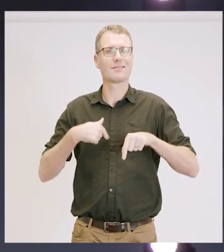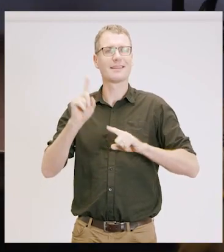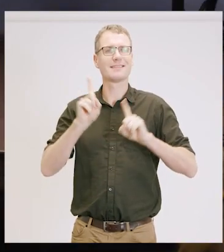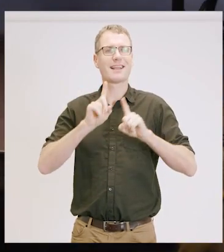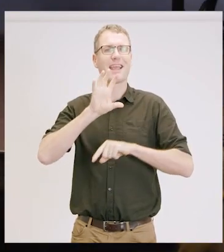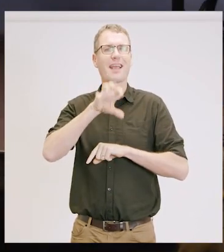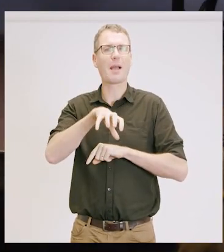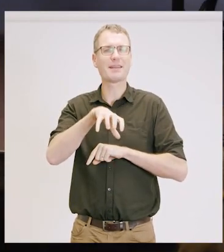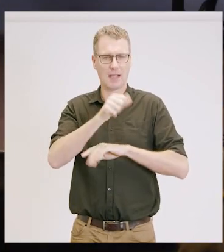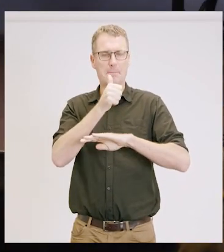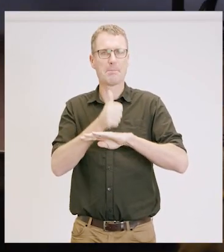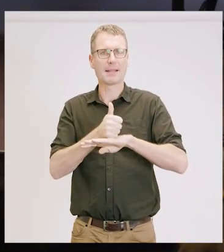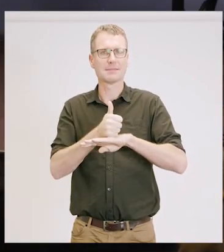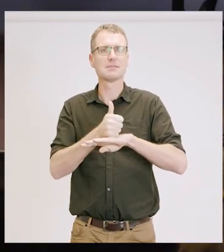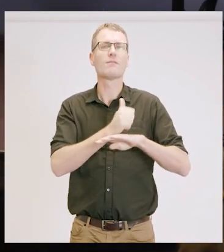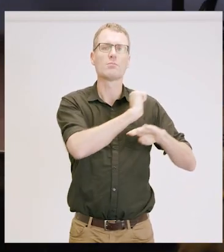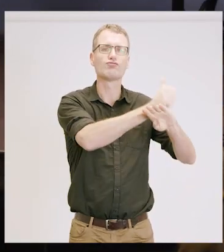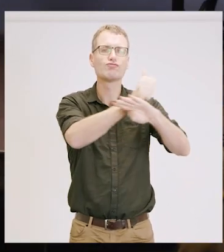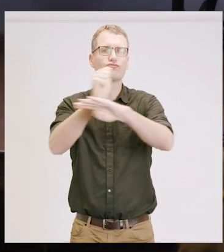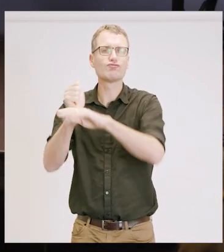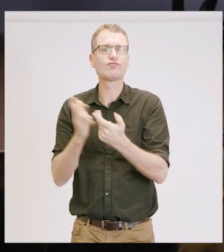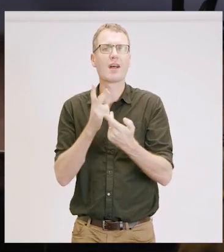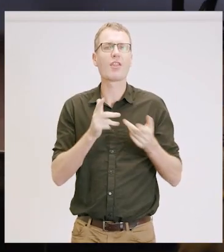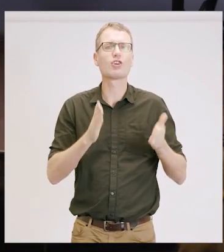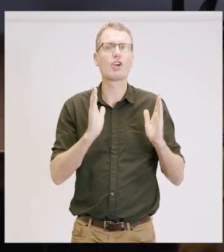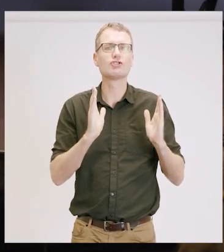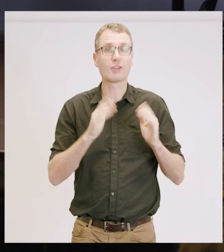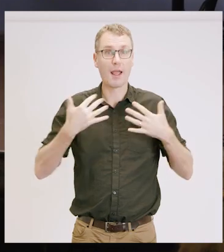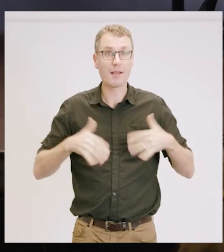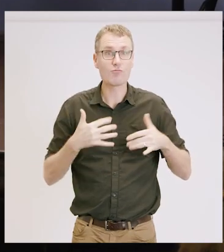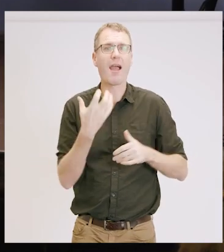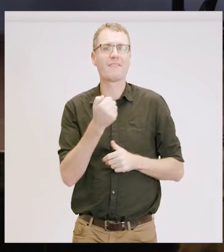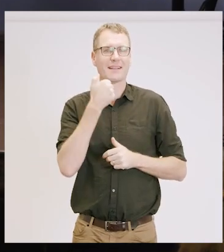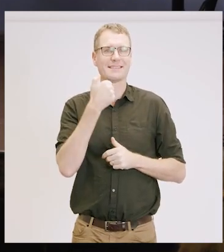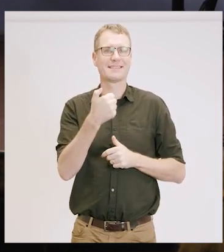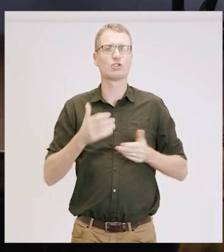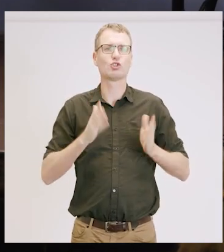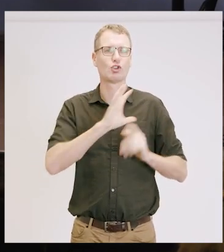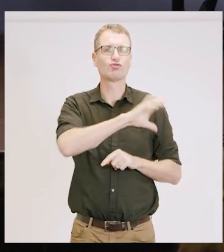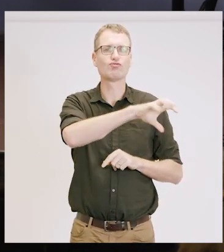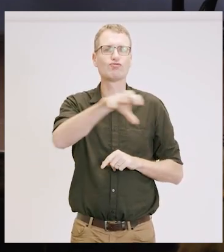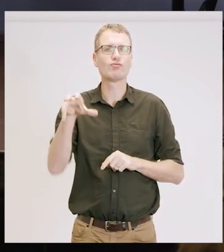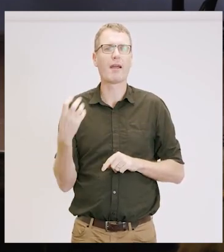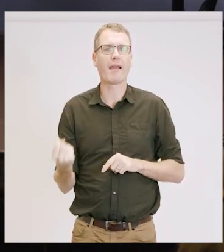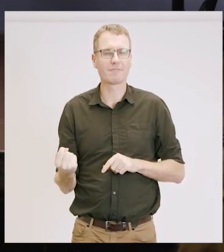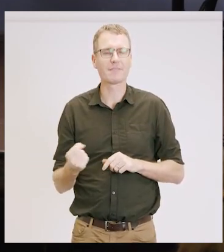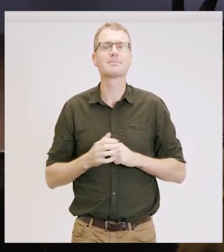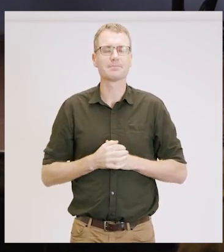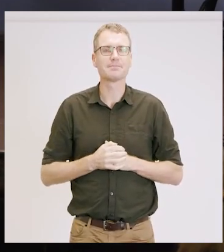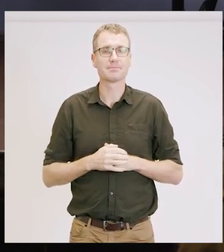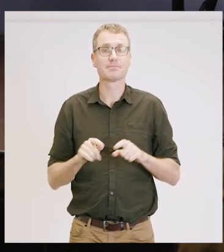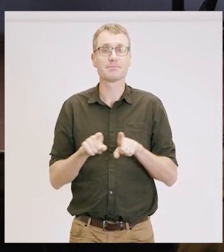churches around Canterbury. And also it's the base by which we're able to send